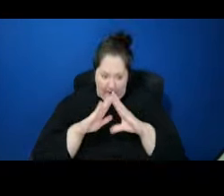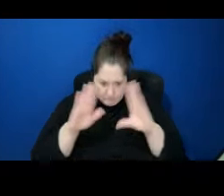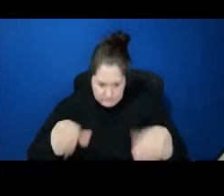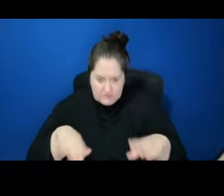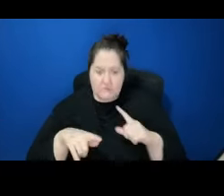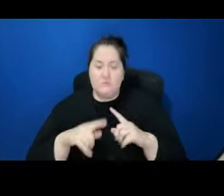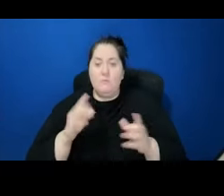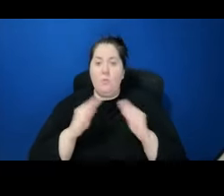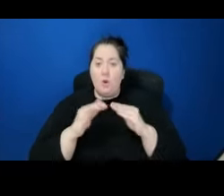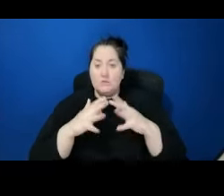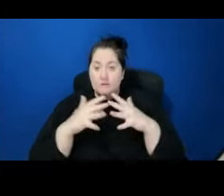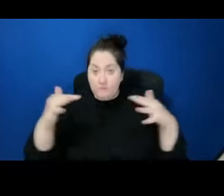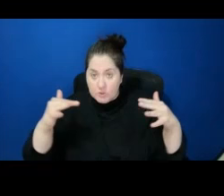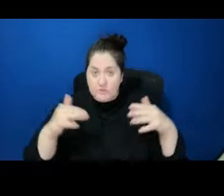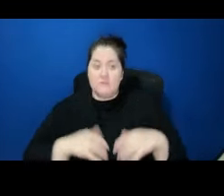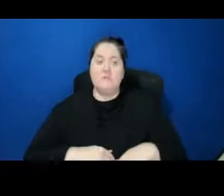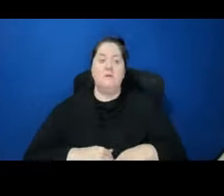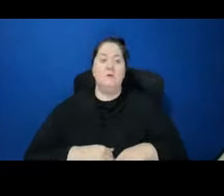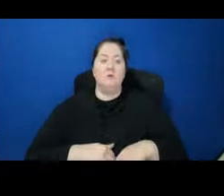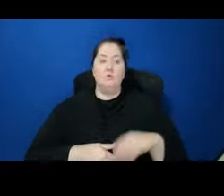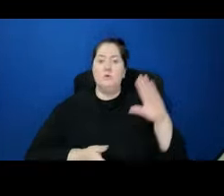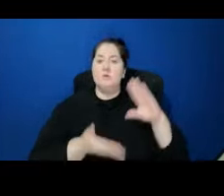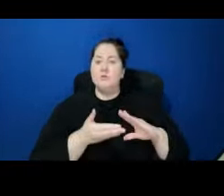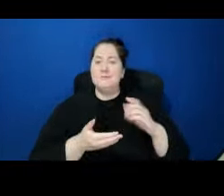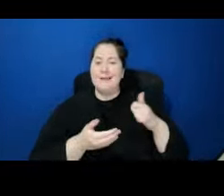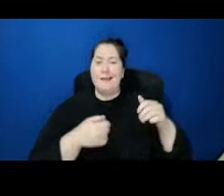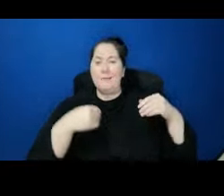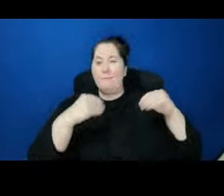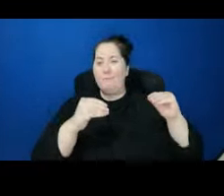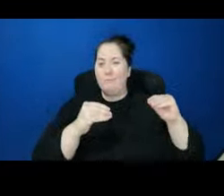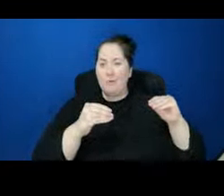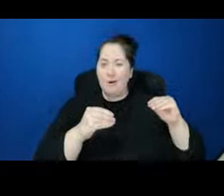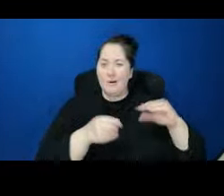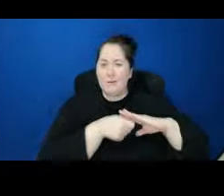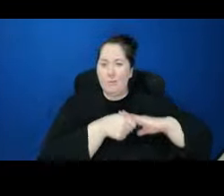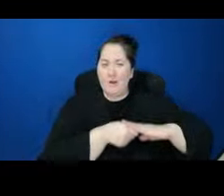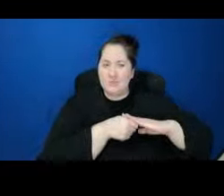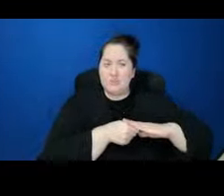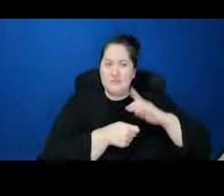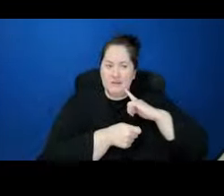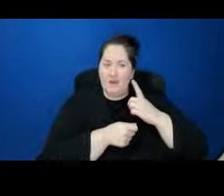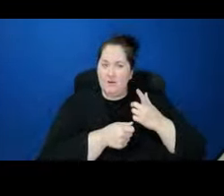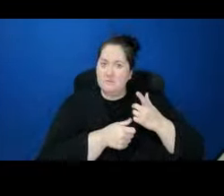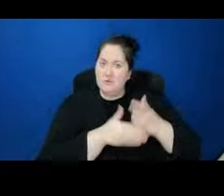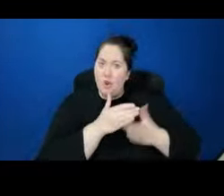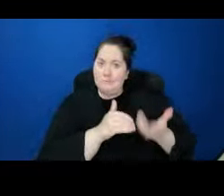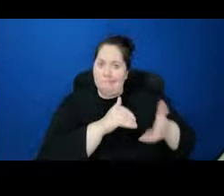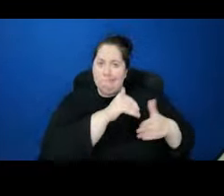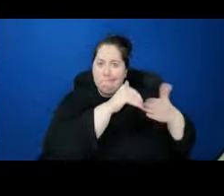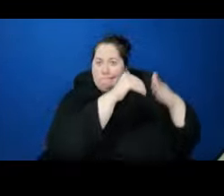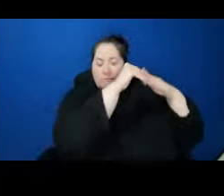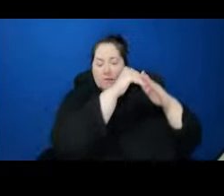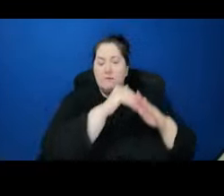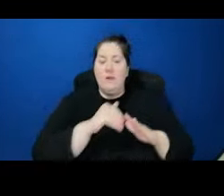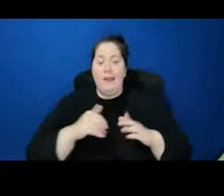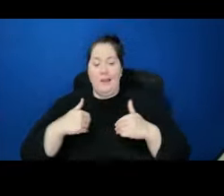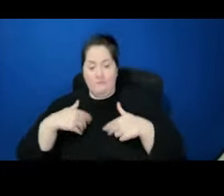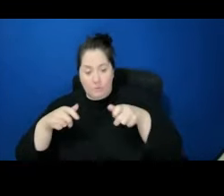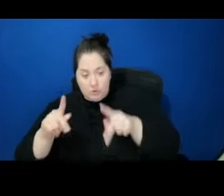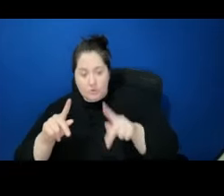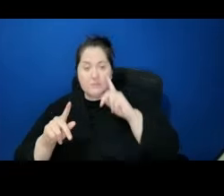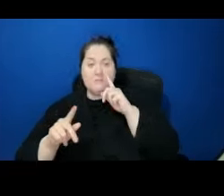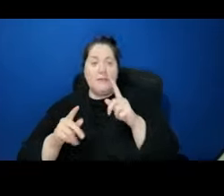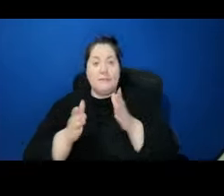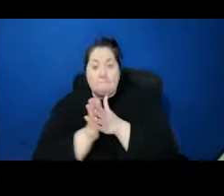market pressures that are driving up costs, to expand opportunities and incentives for affordable housing,